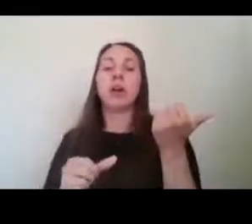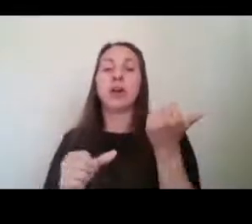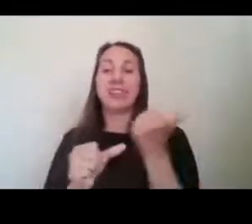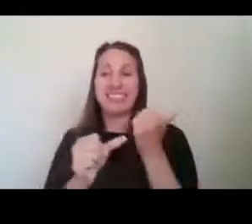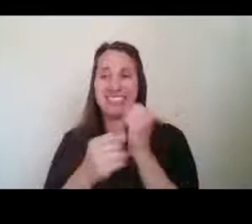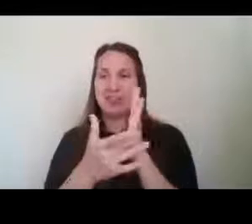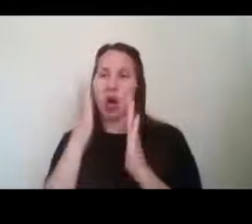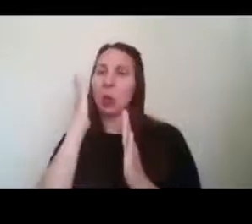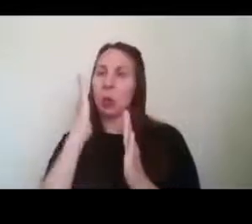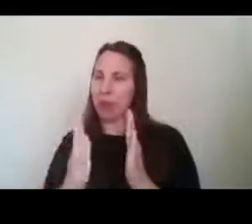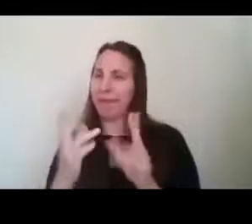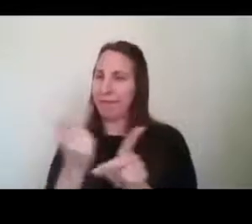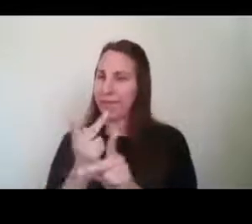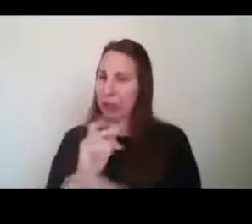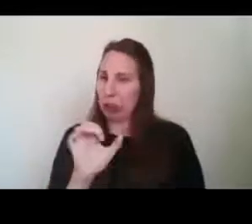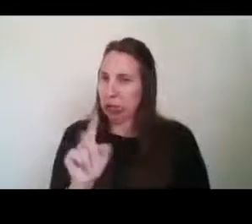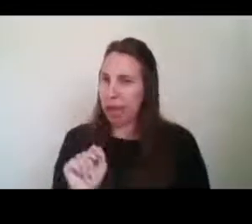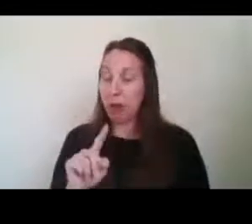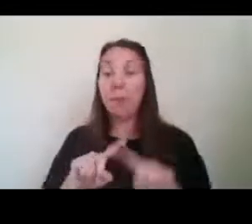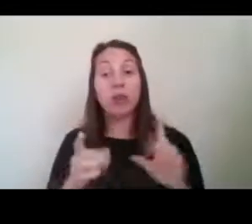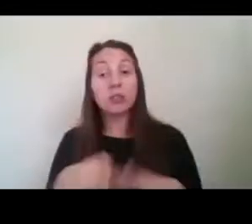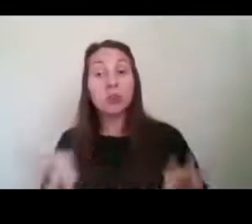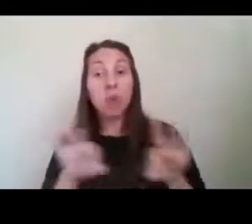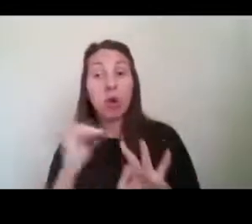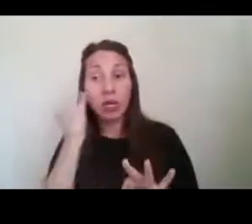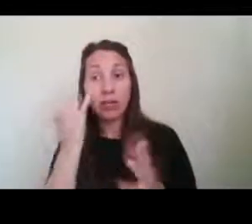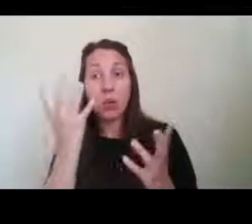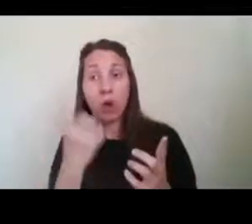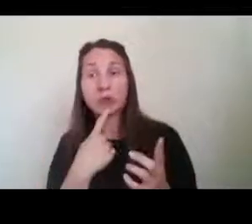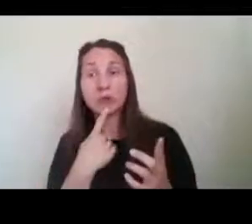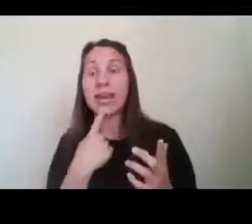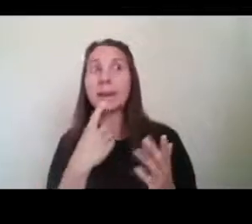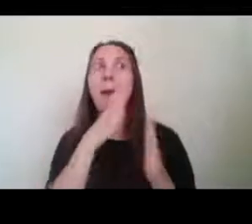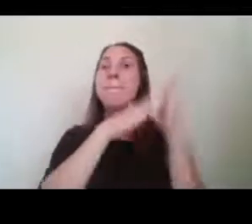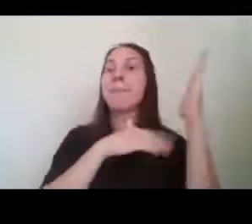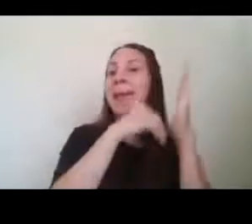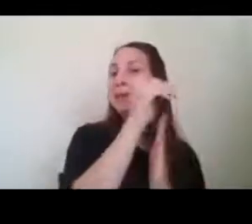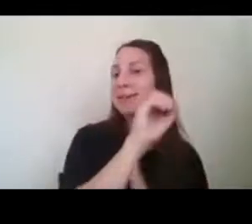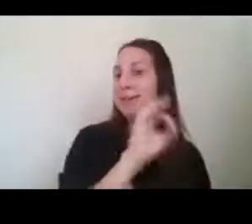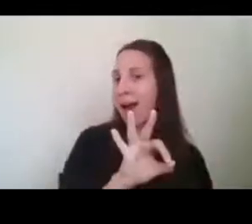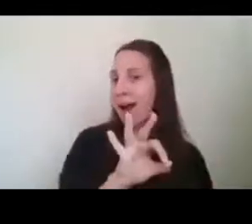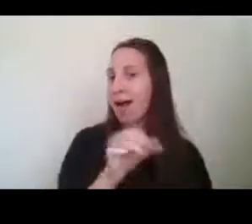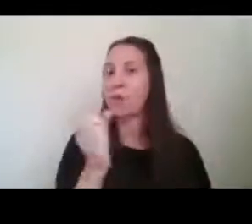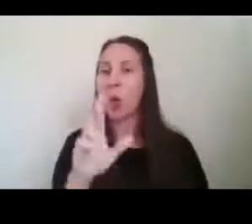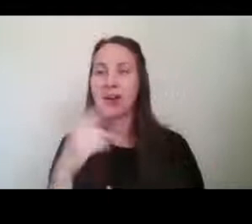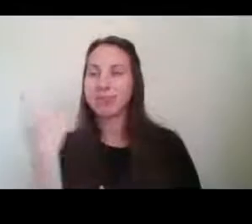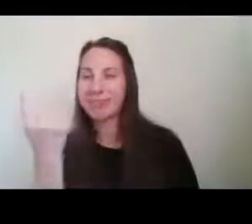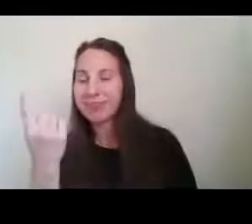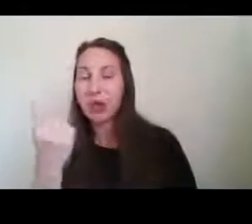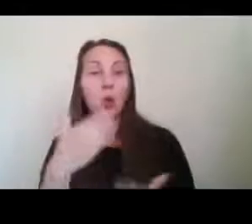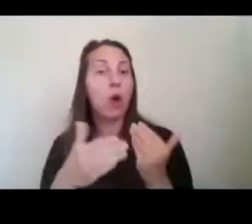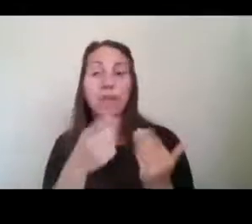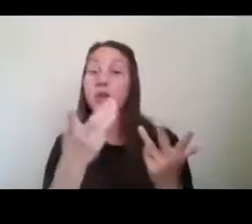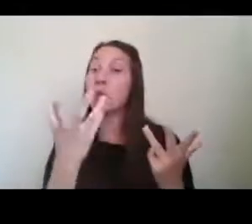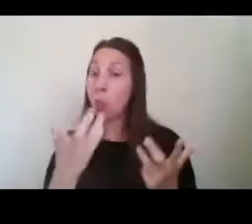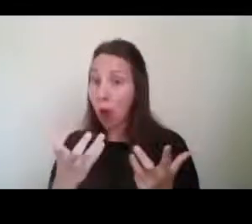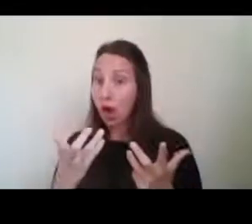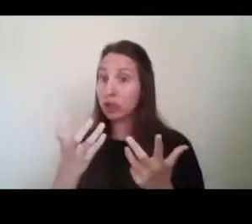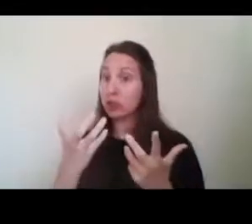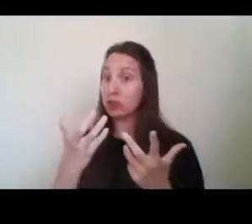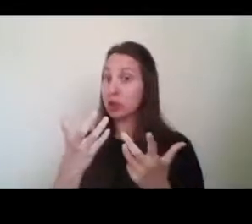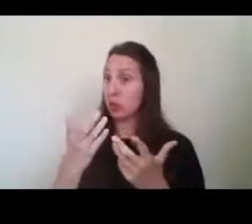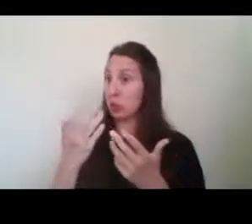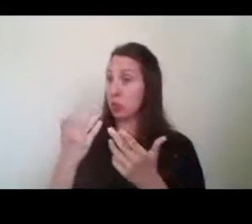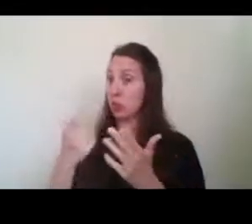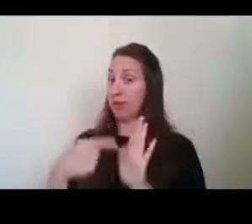photograph, painting, what have you, that can also be included. It's whatever you want to be conveyed to the user with